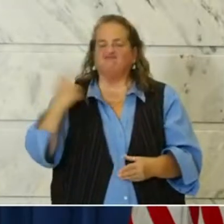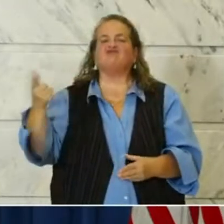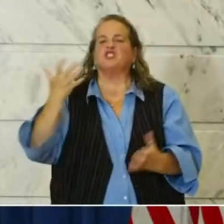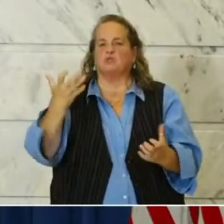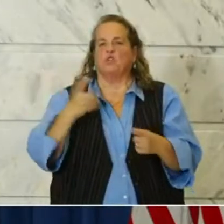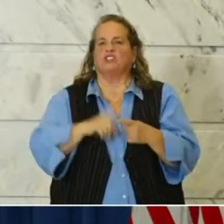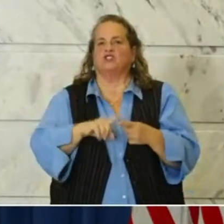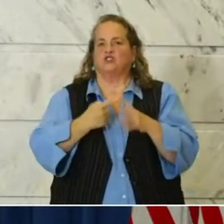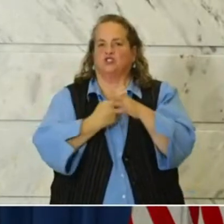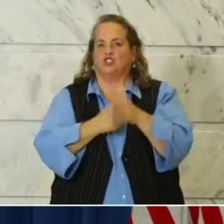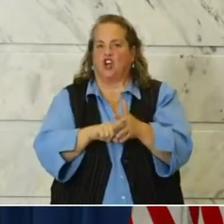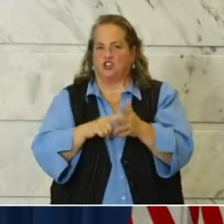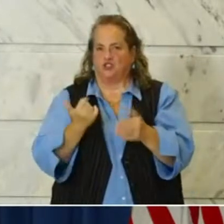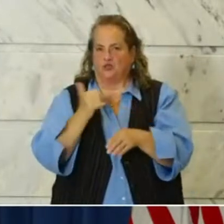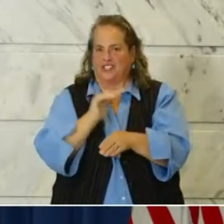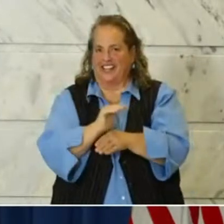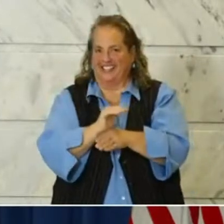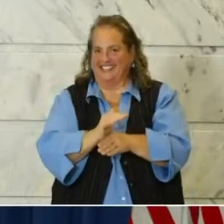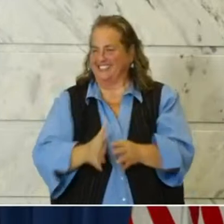tonight.